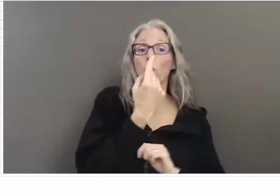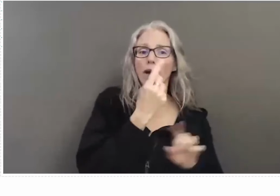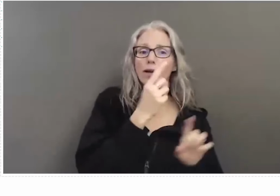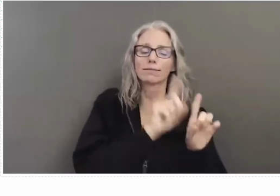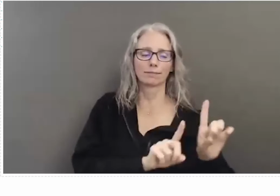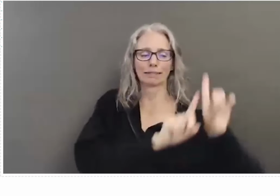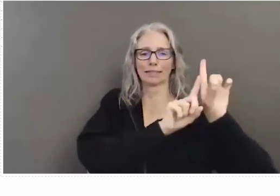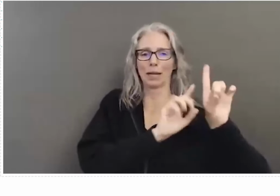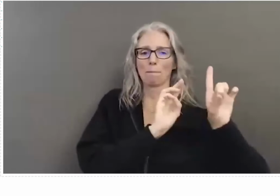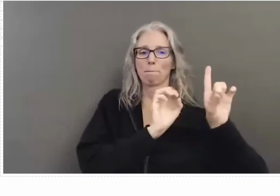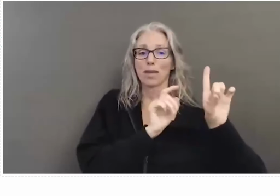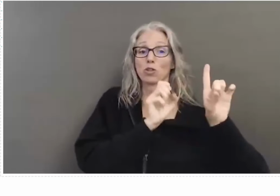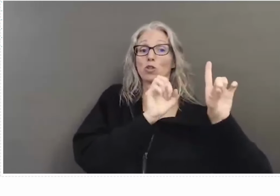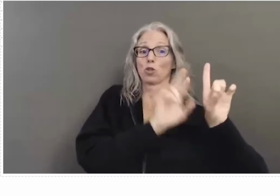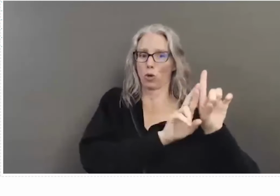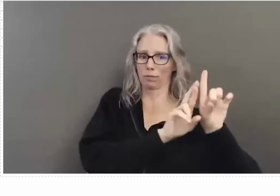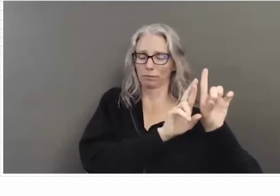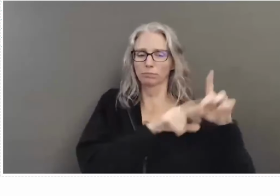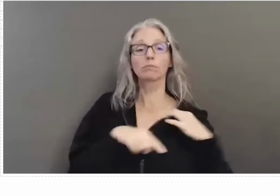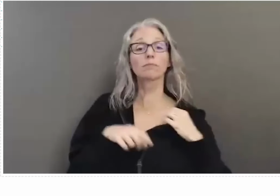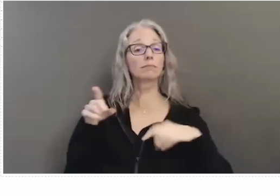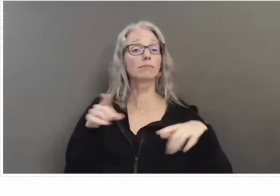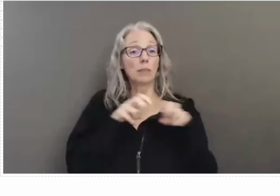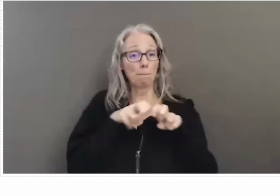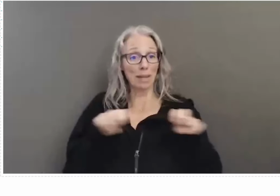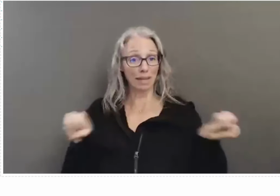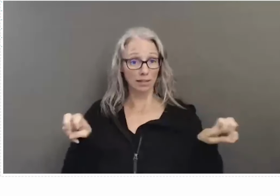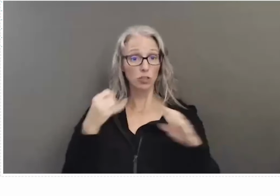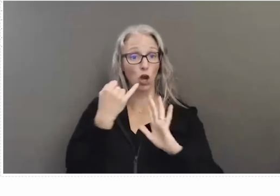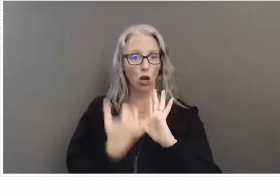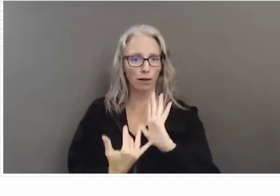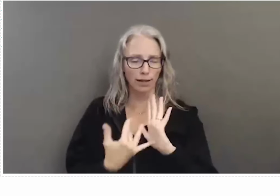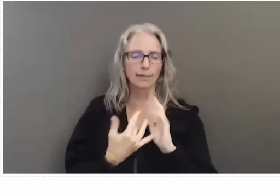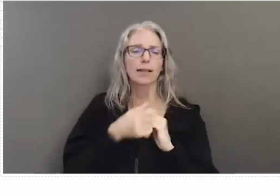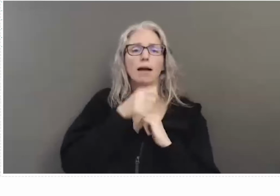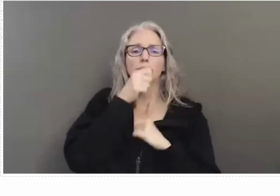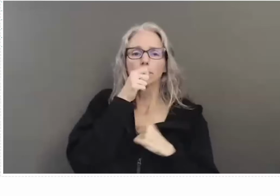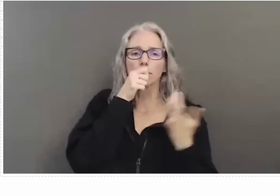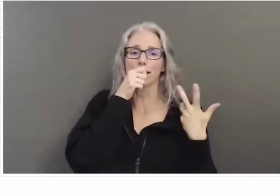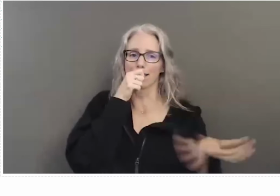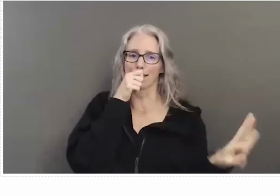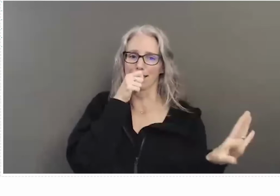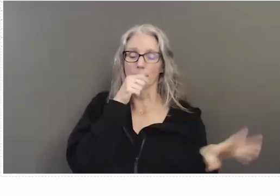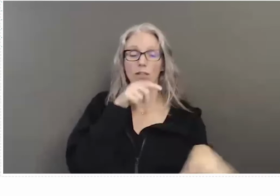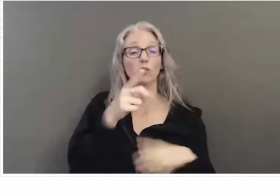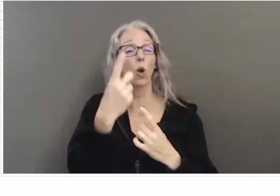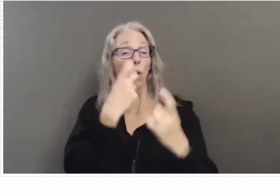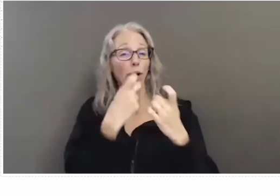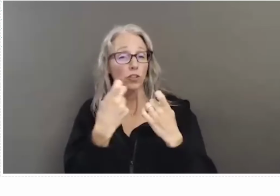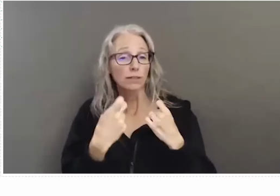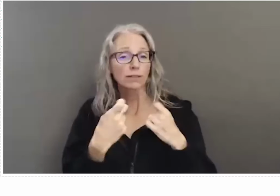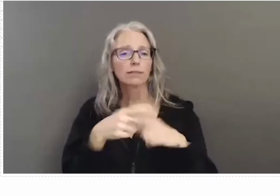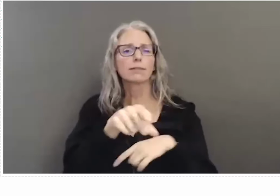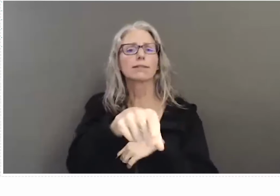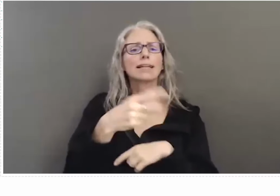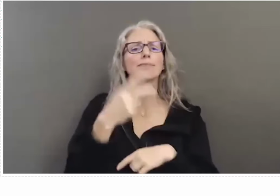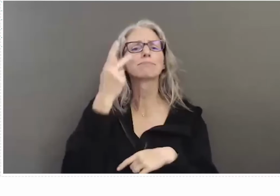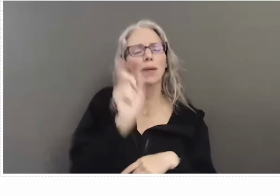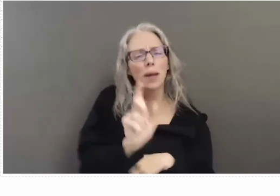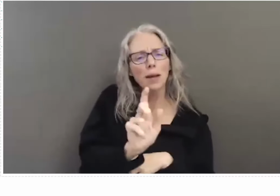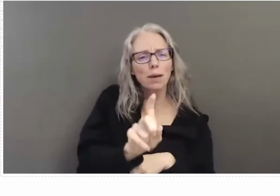and moderators will have our microphones on today, so please submit your questions in the Q&A box and vote for the ones you think are most